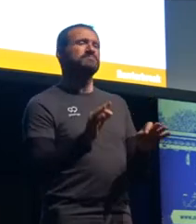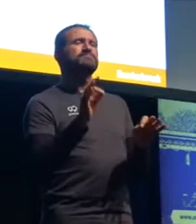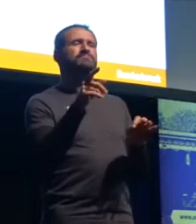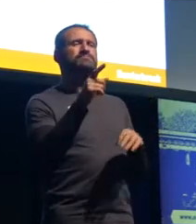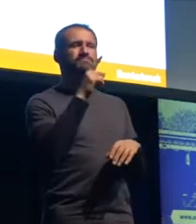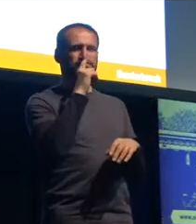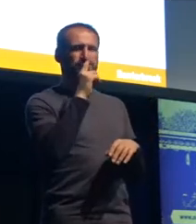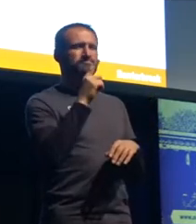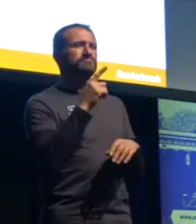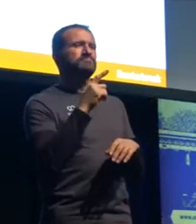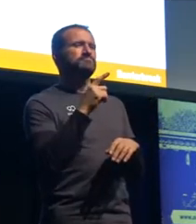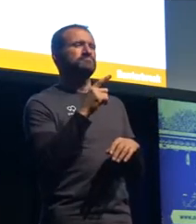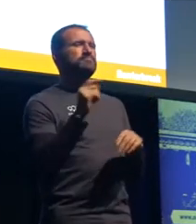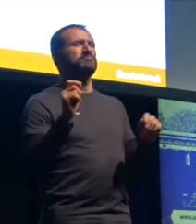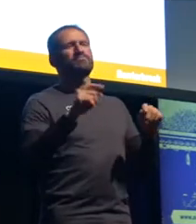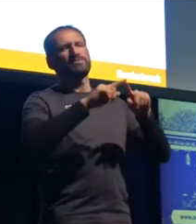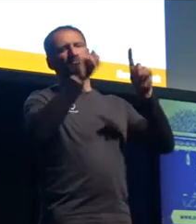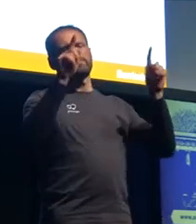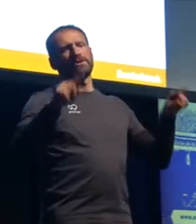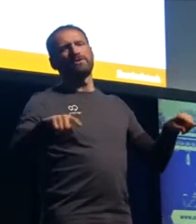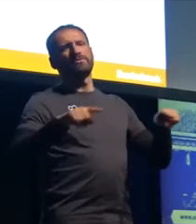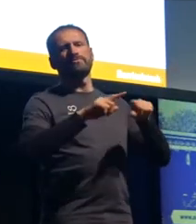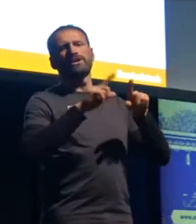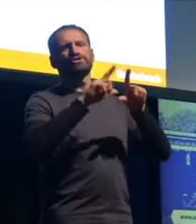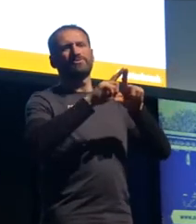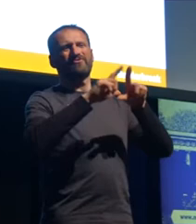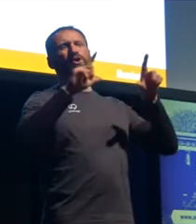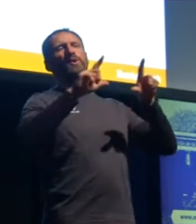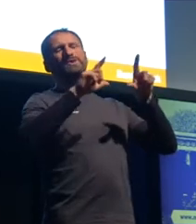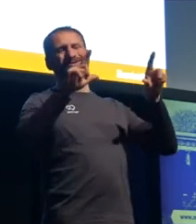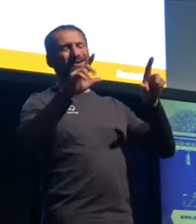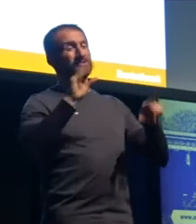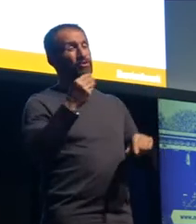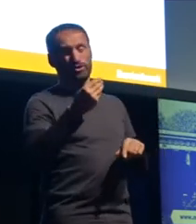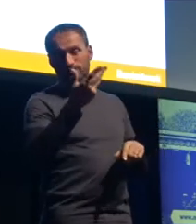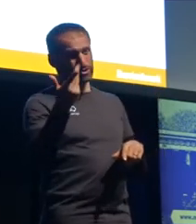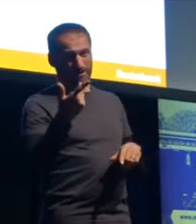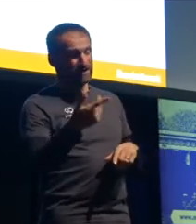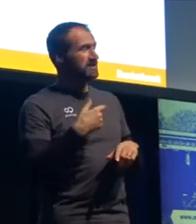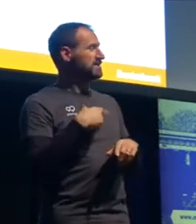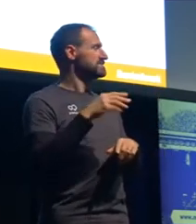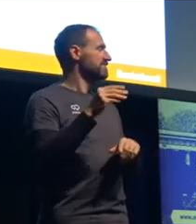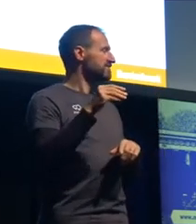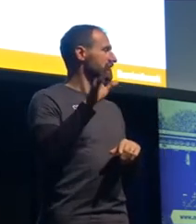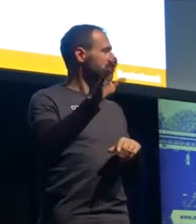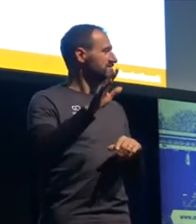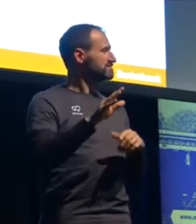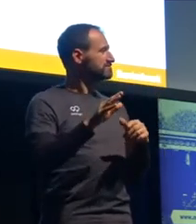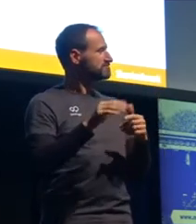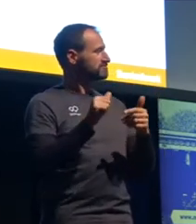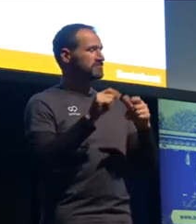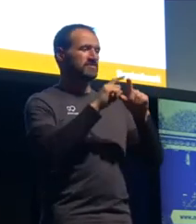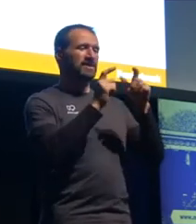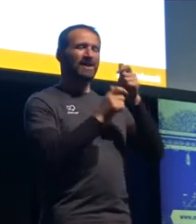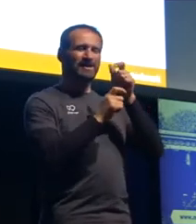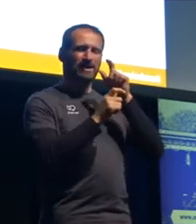when he uses a magnifier, like a screen magnifier, he basically uses the phone's camera and tries to magnify that as much as possible. And since he